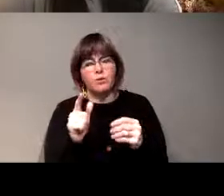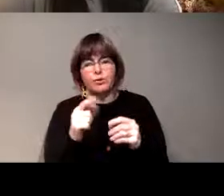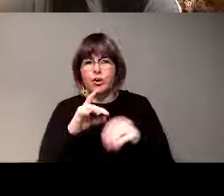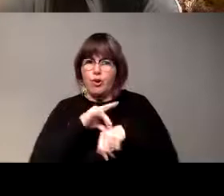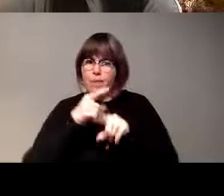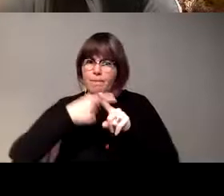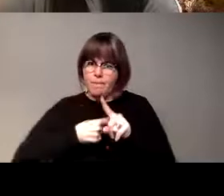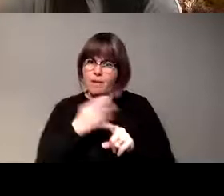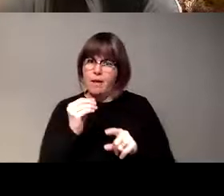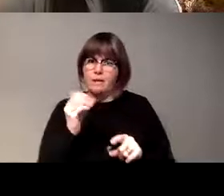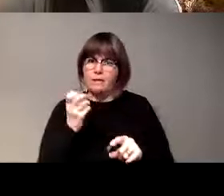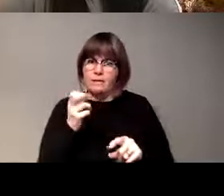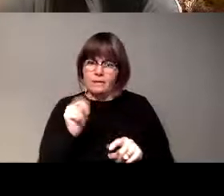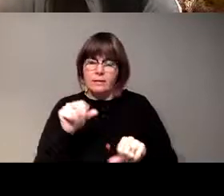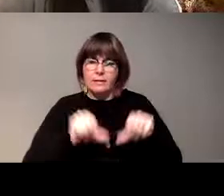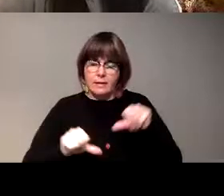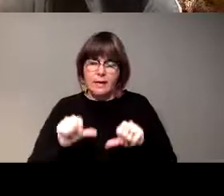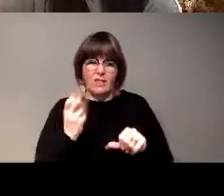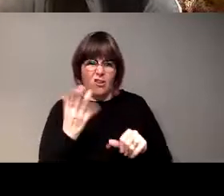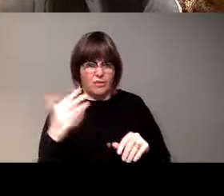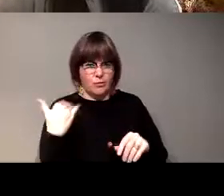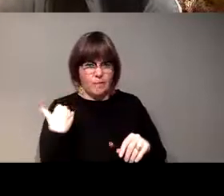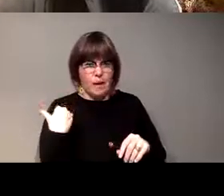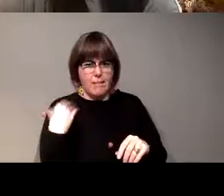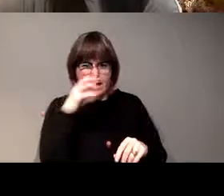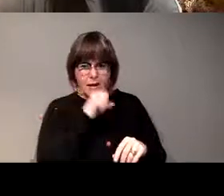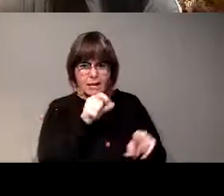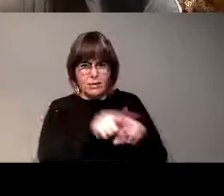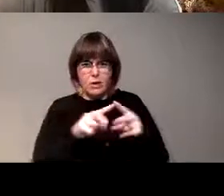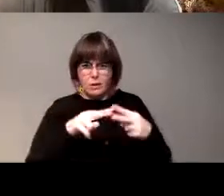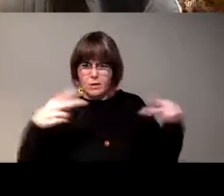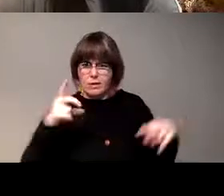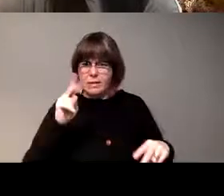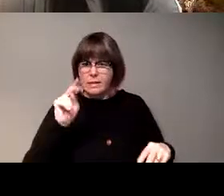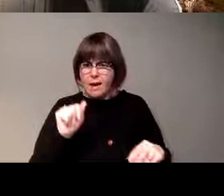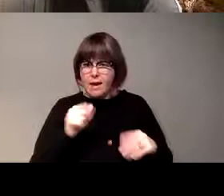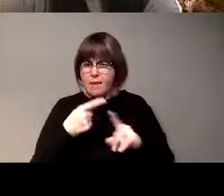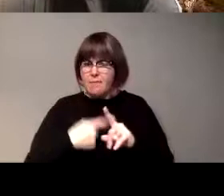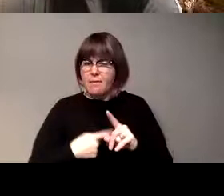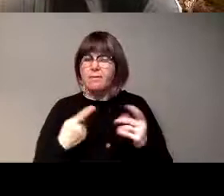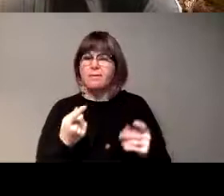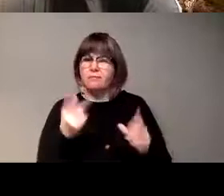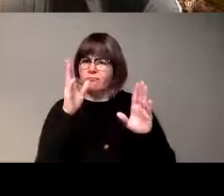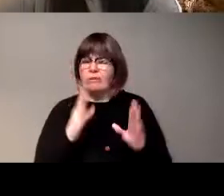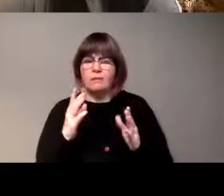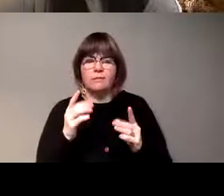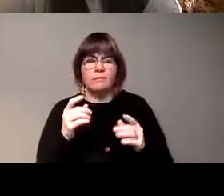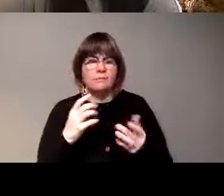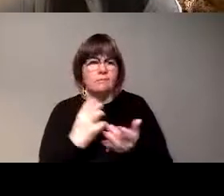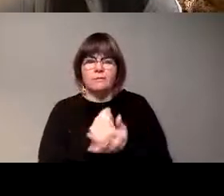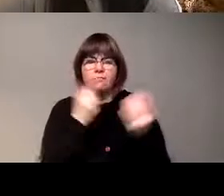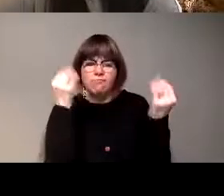and Citizen Science Month, and Sarah reminded me, I guess it's also DNA Month. So this is a great time to think